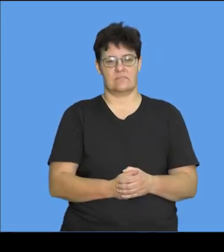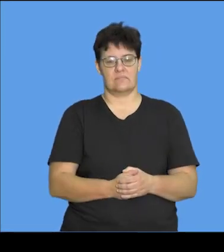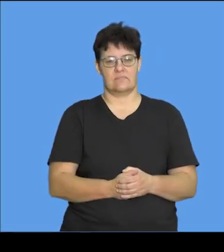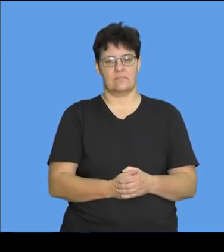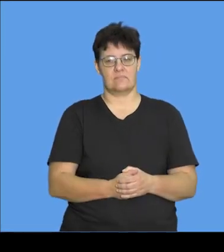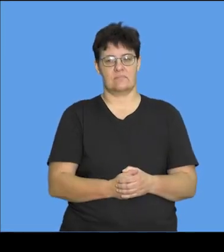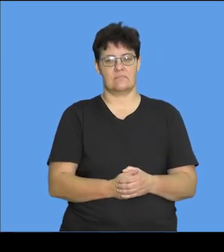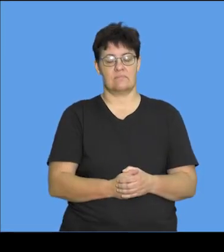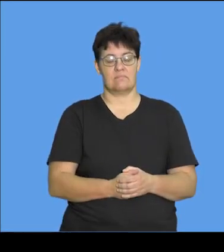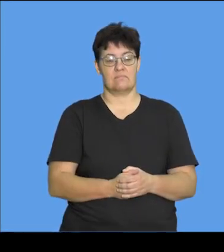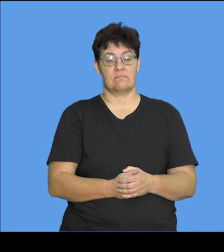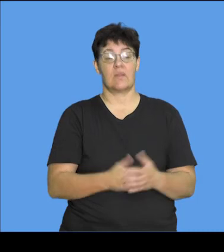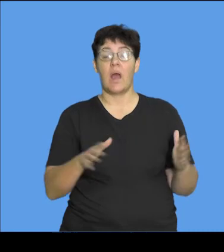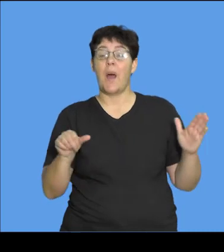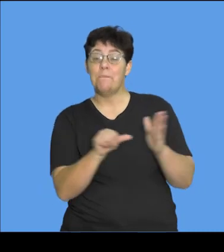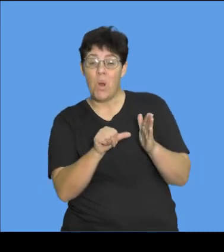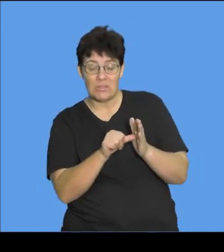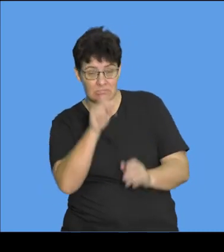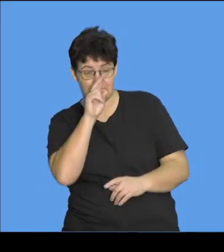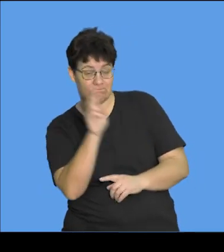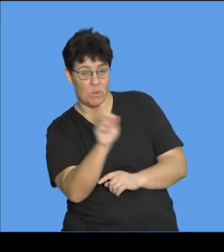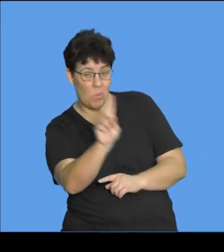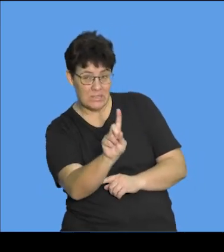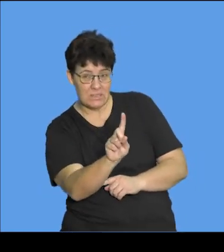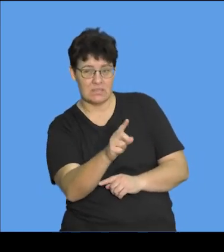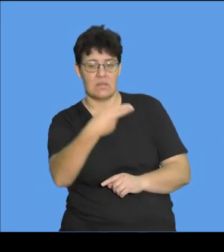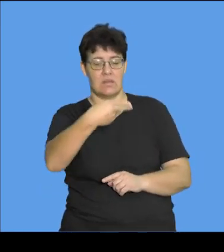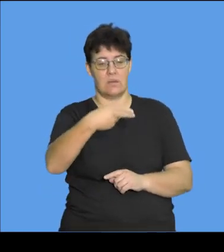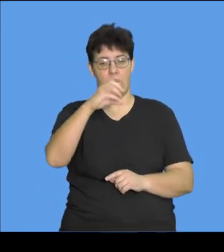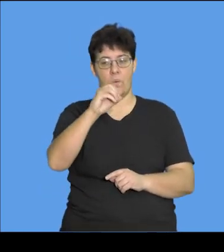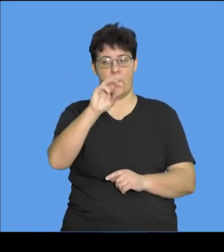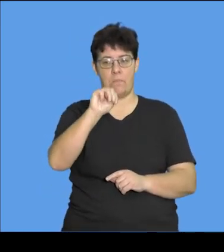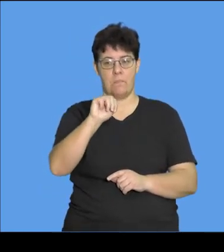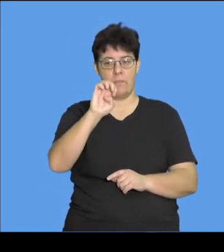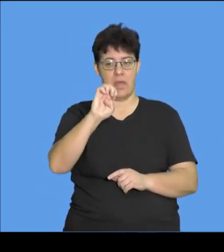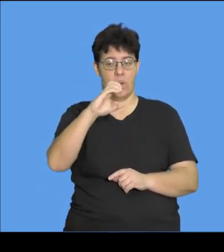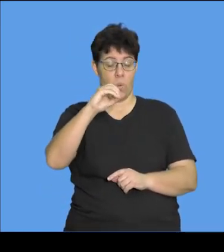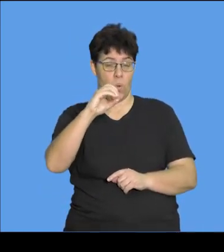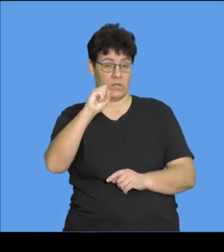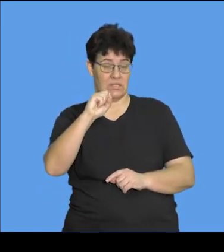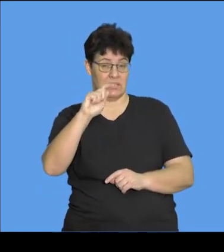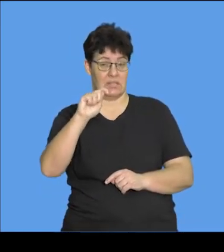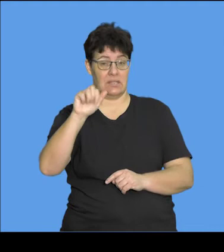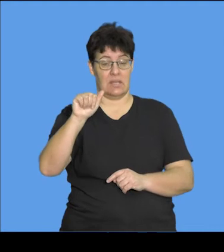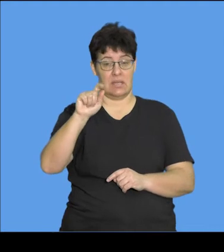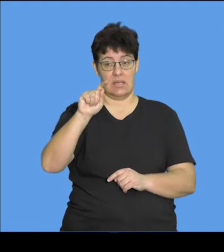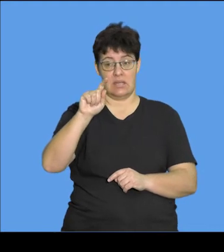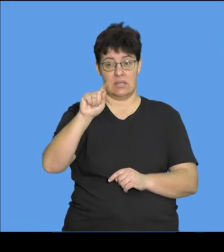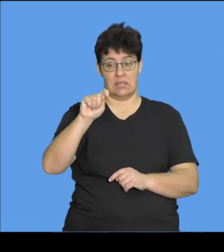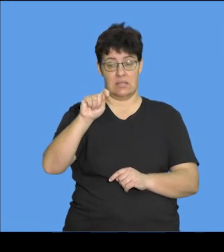An important concept that we need to look at is homeostasis. They will be